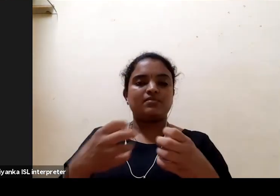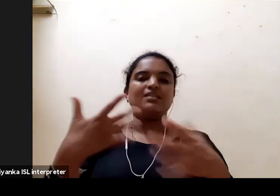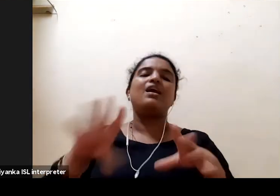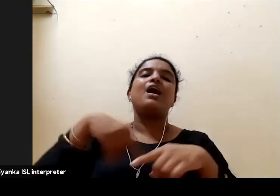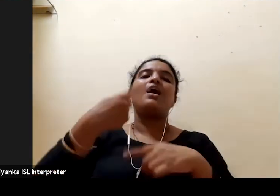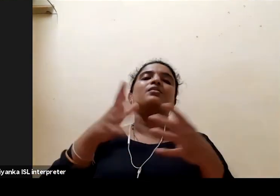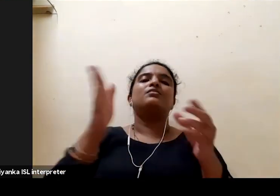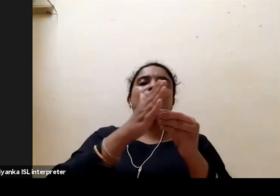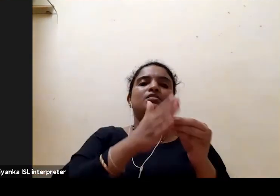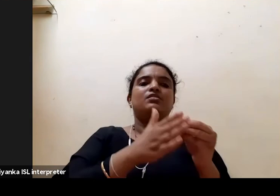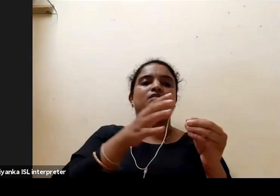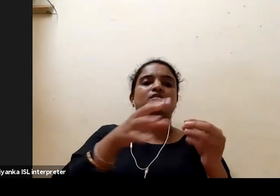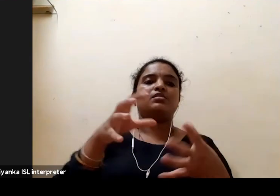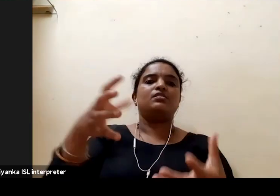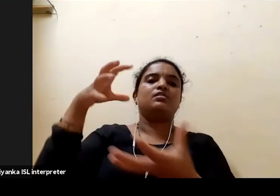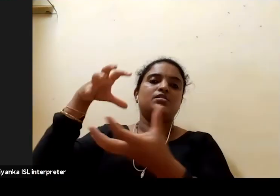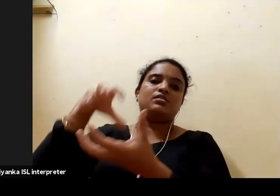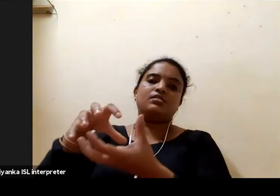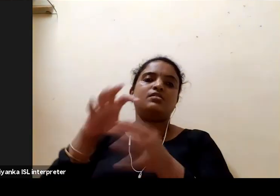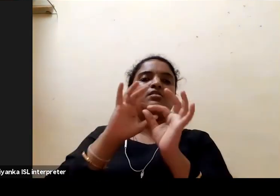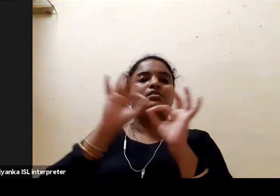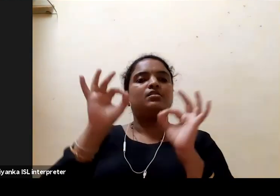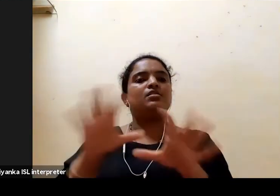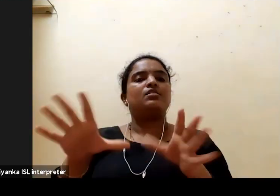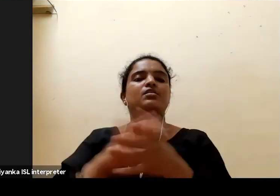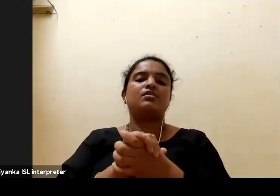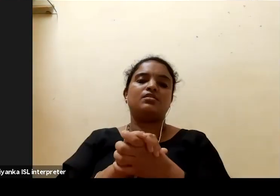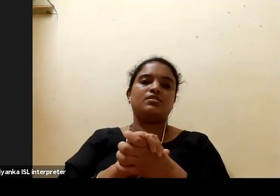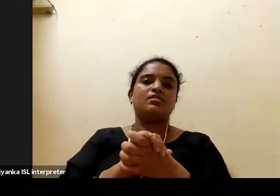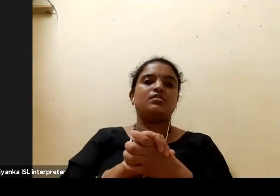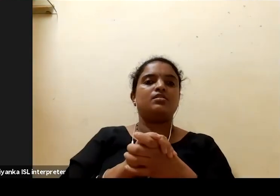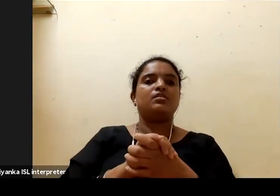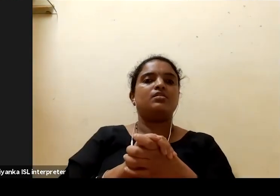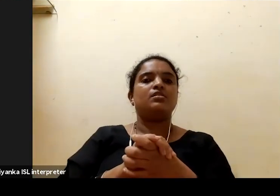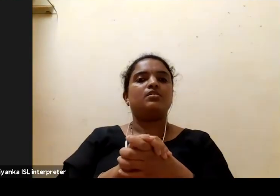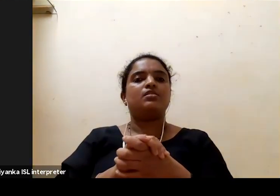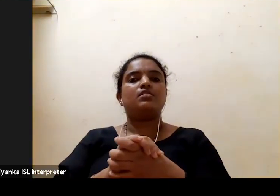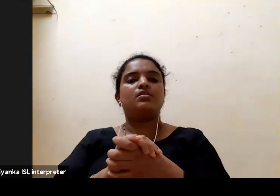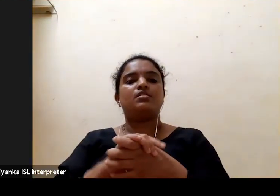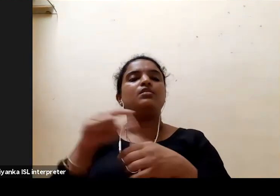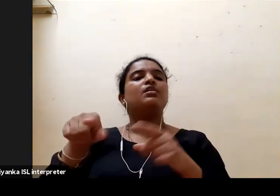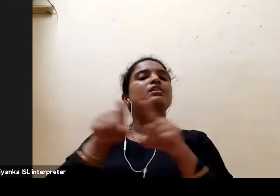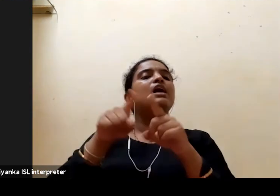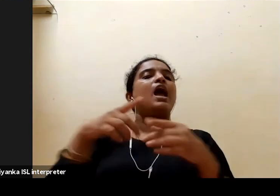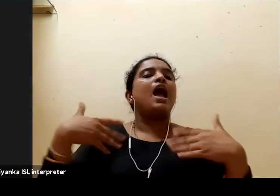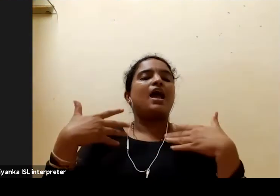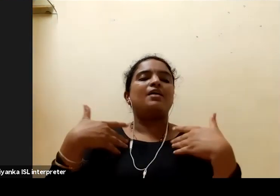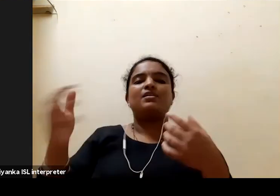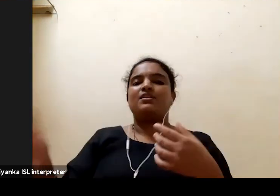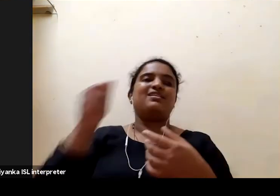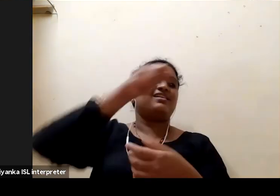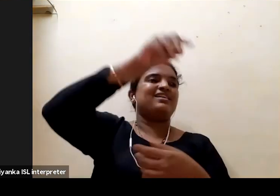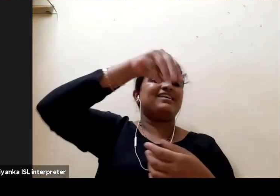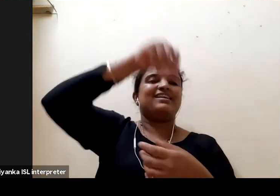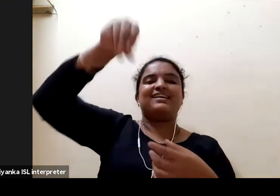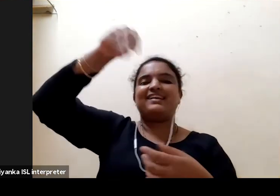dry, I chop it finely, and then I keep it in a box layered with tissue. Now I'm happily adding handfuls of